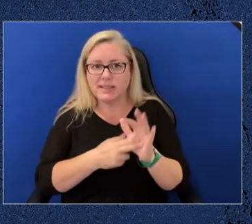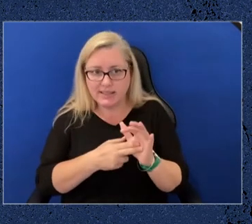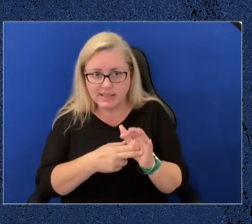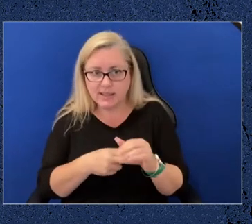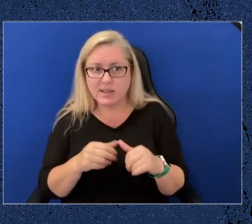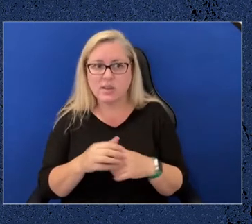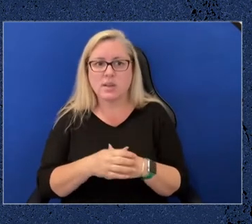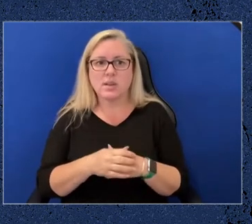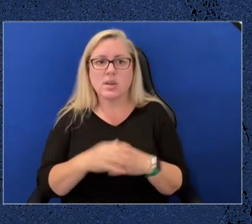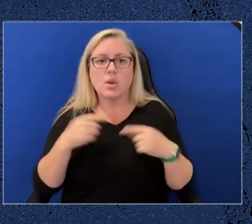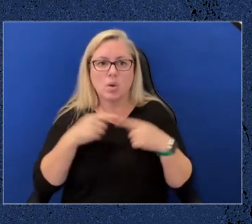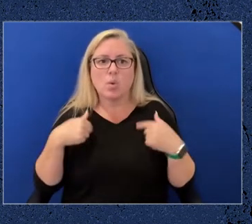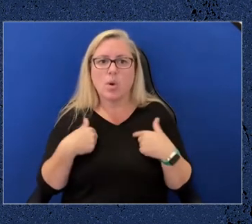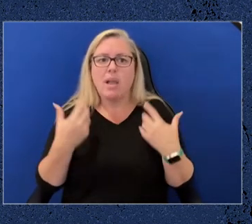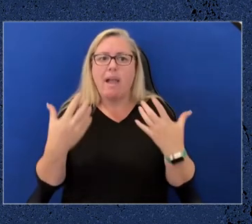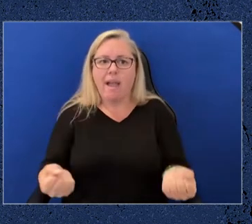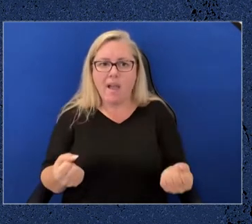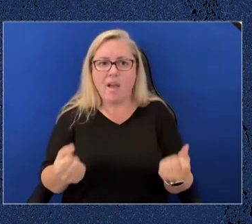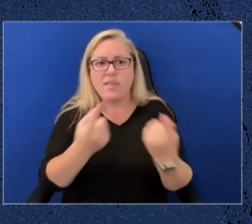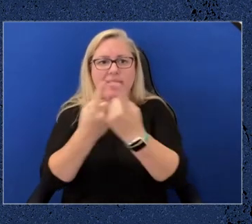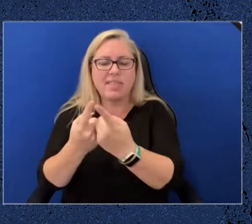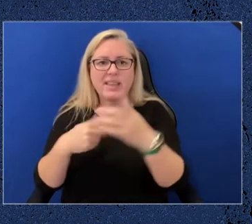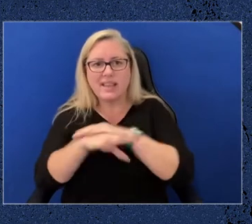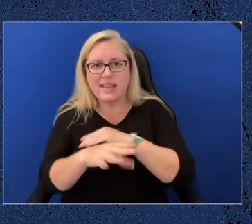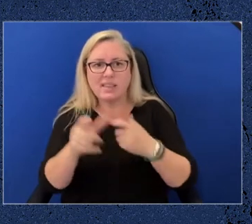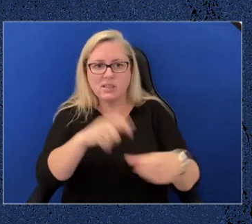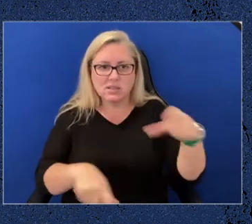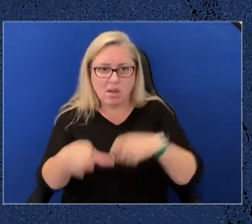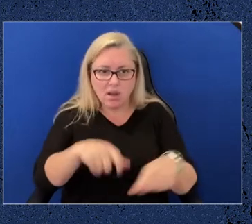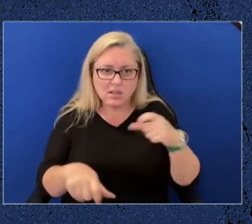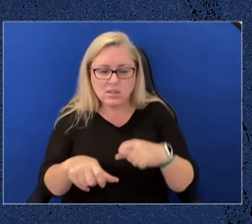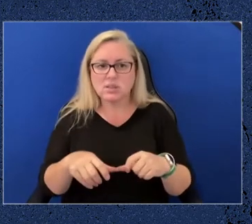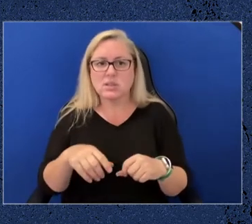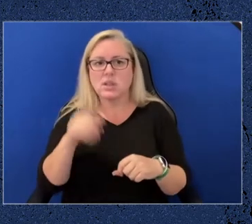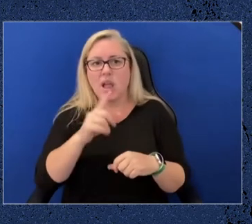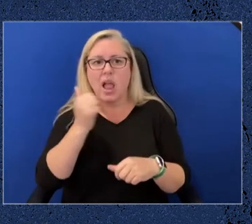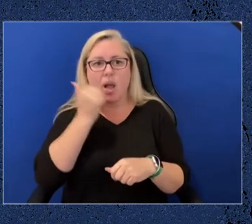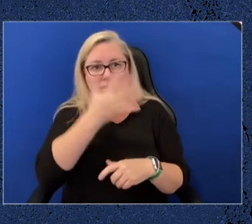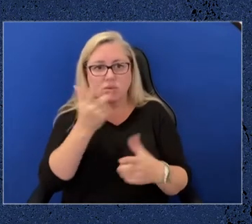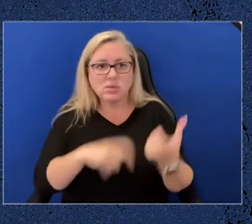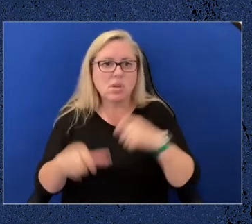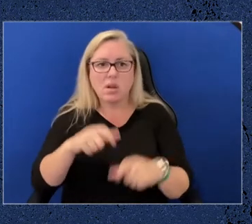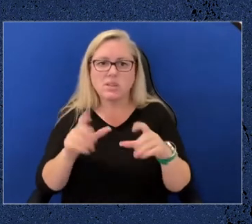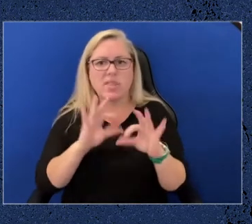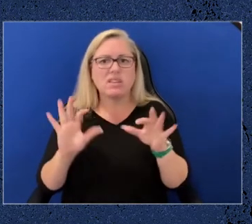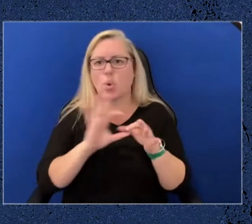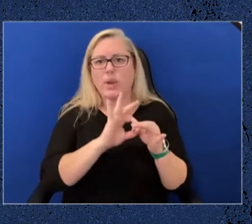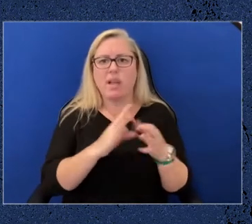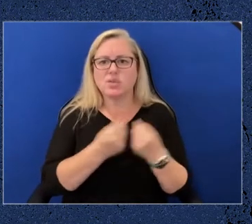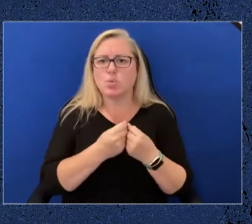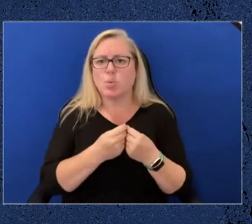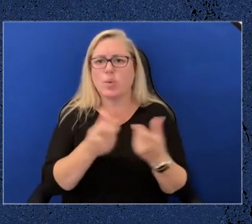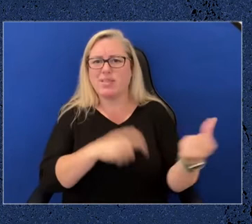this trajectory in the sciences, particularly, of Aboriginal students not engaging with science, you know, it's just alien